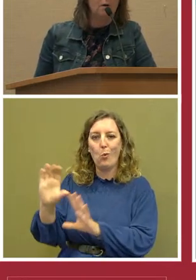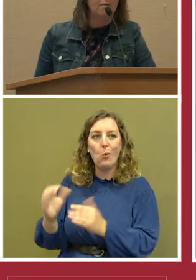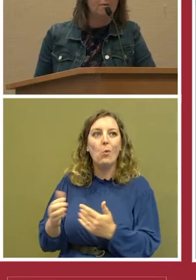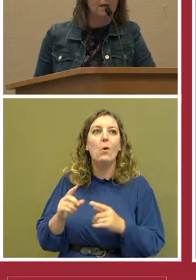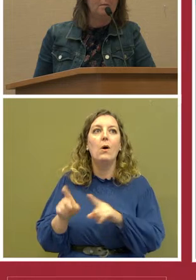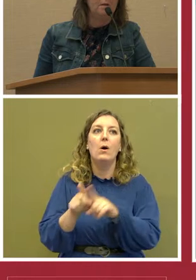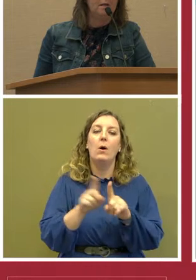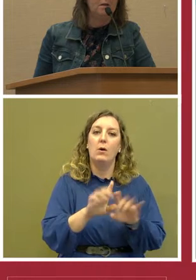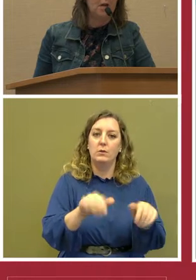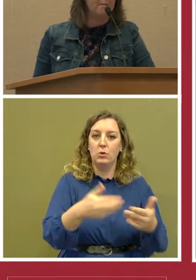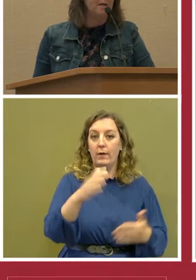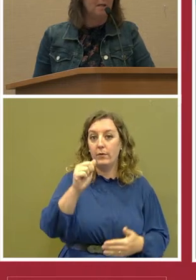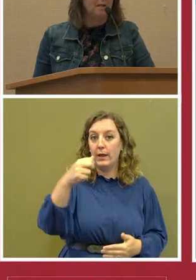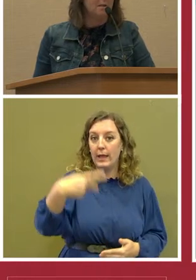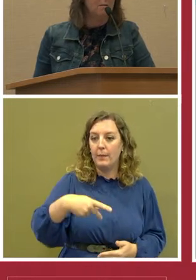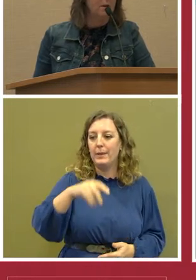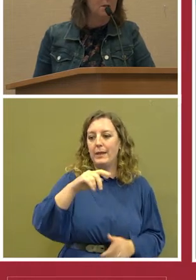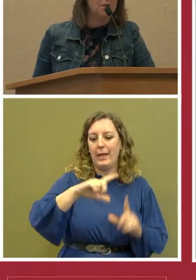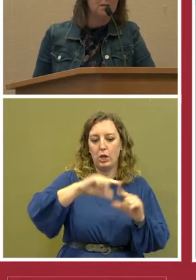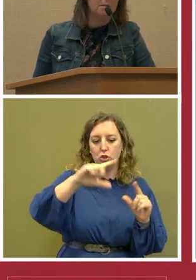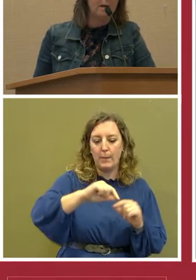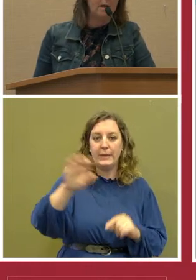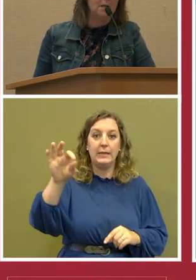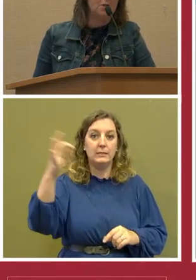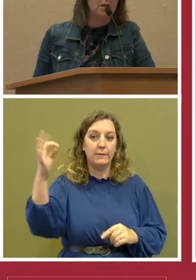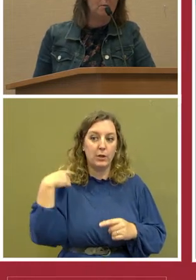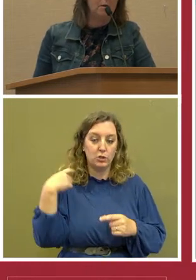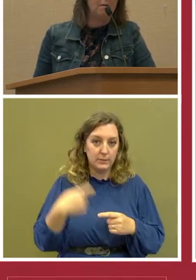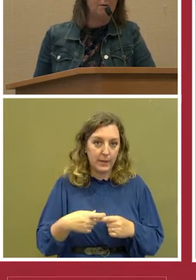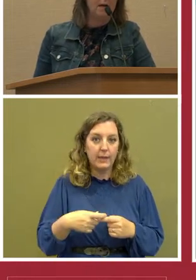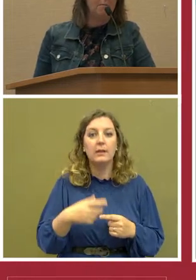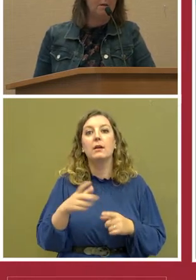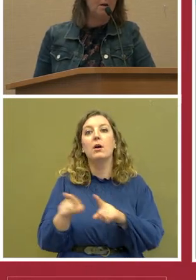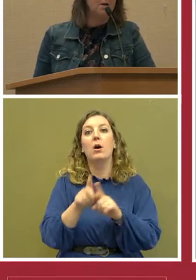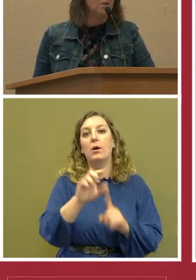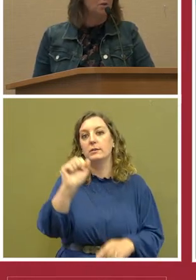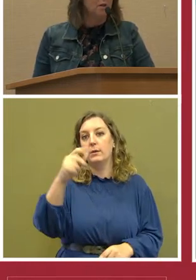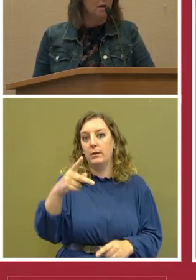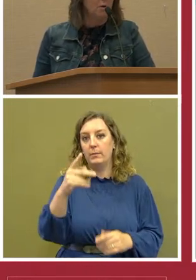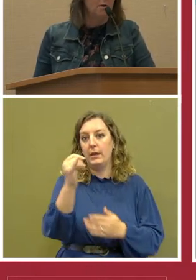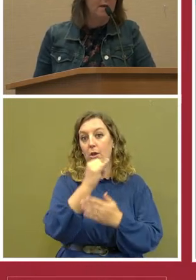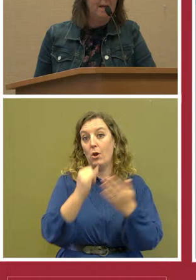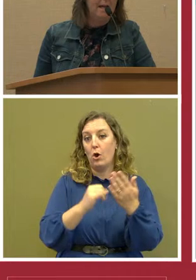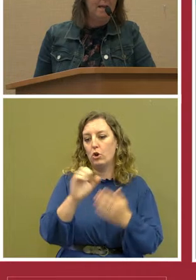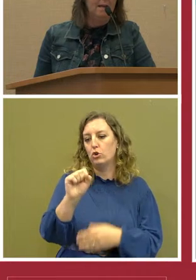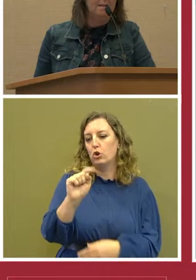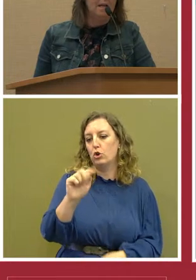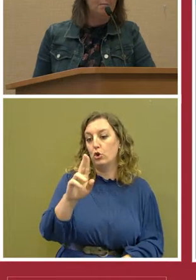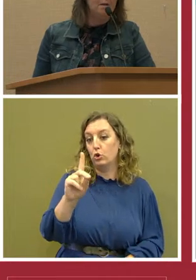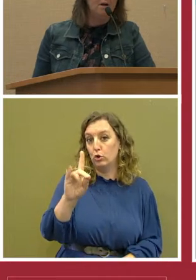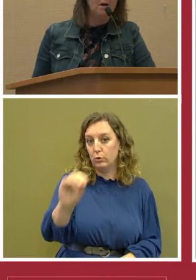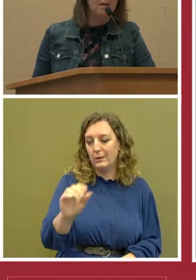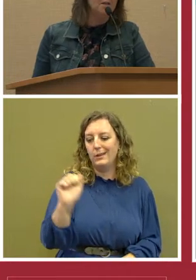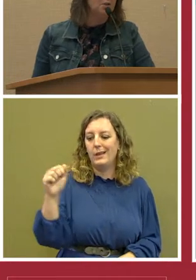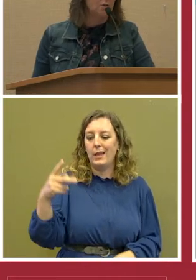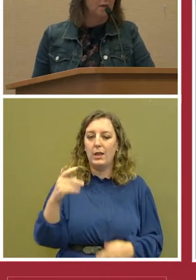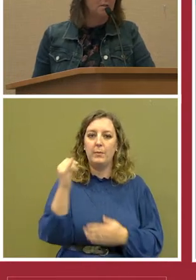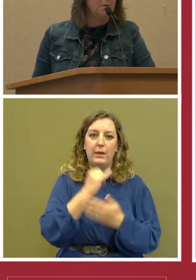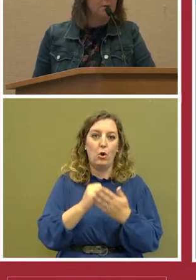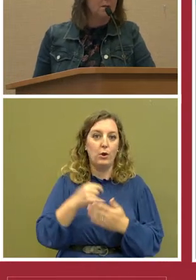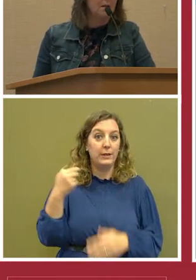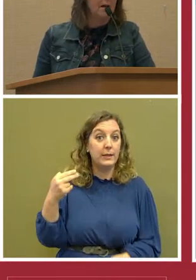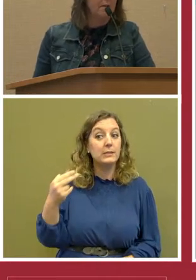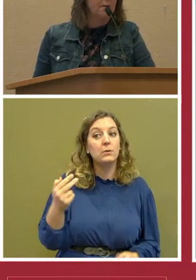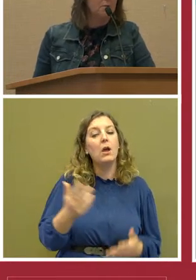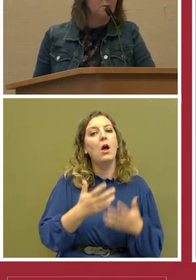also offer AP Japanese and French and Spanish, and we offer AP Art Studio and AP Art History.